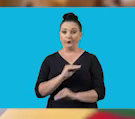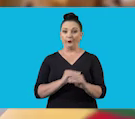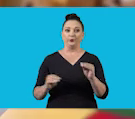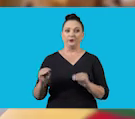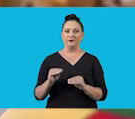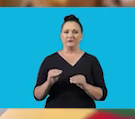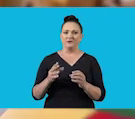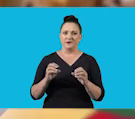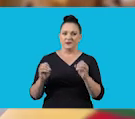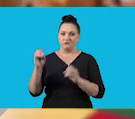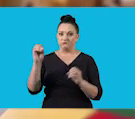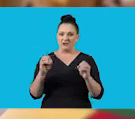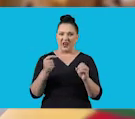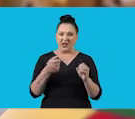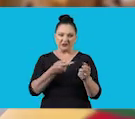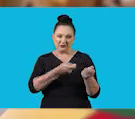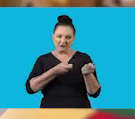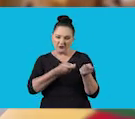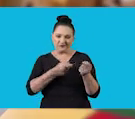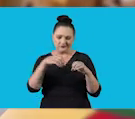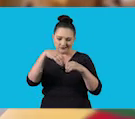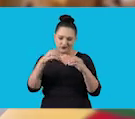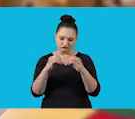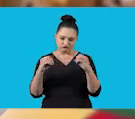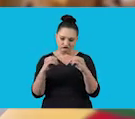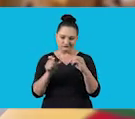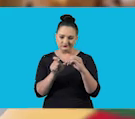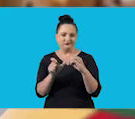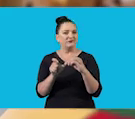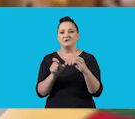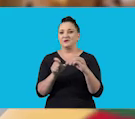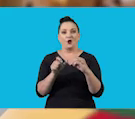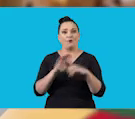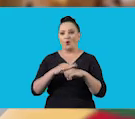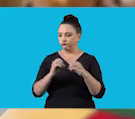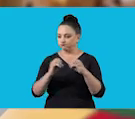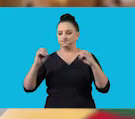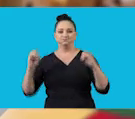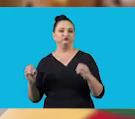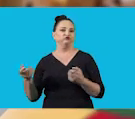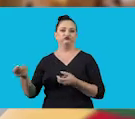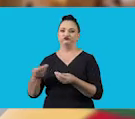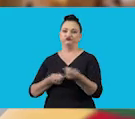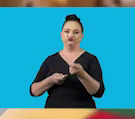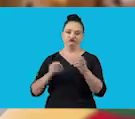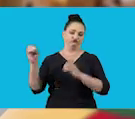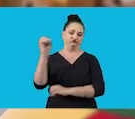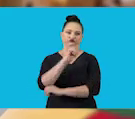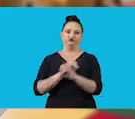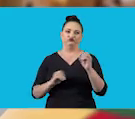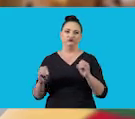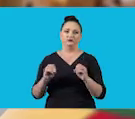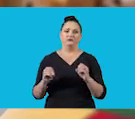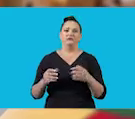will overcome those little bit of forces that are still left there. And once they overcome those attractive forces, but then in a